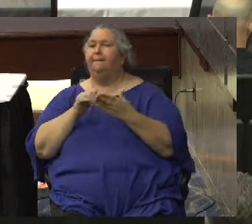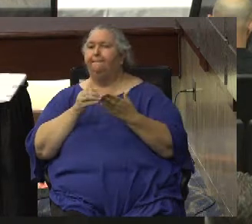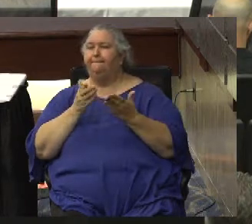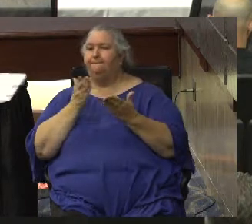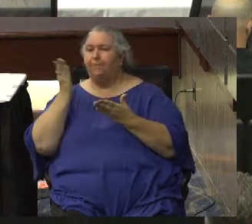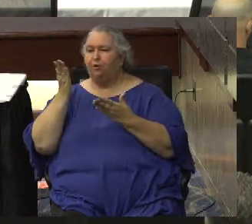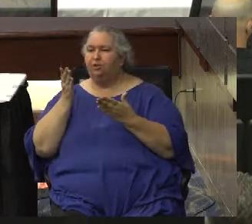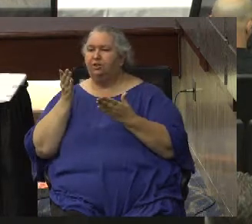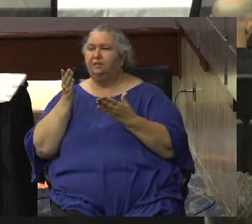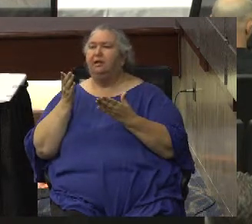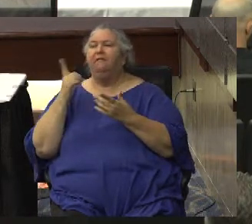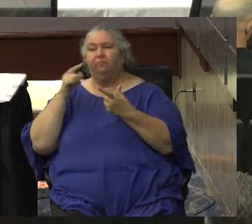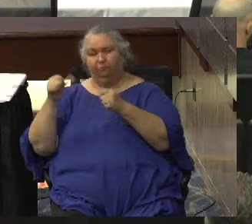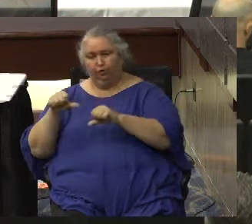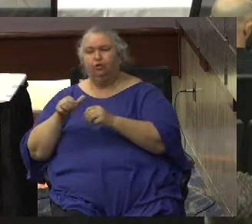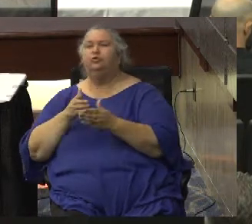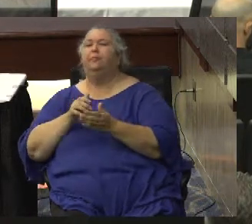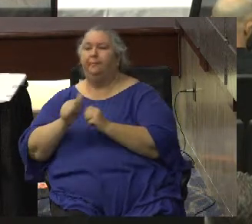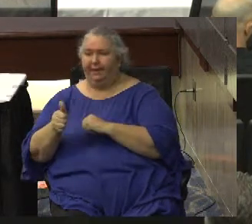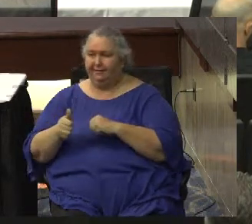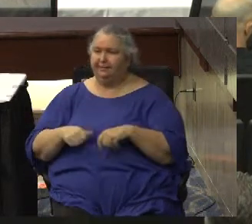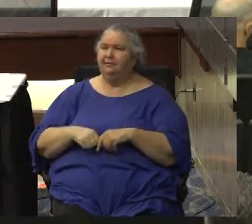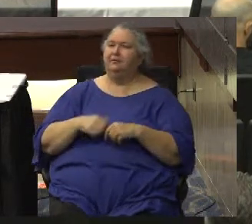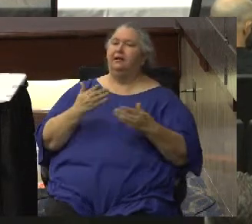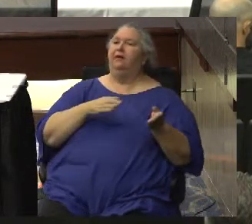to public hearing 2021-453.